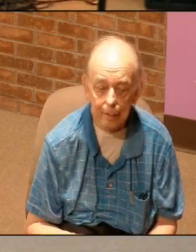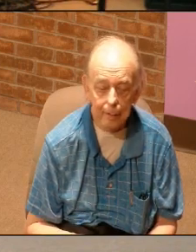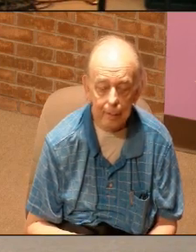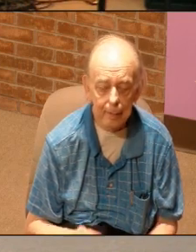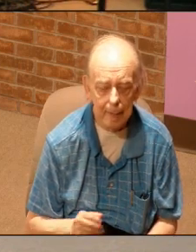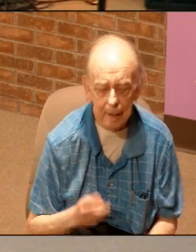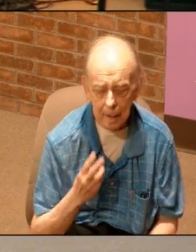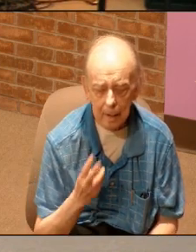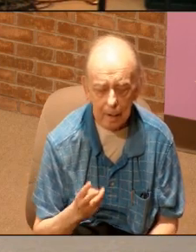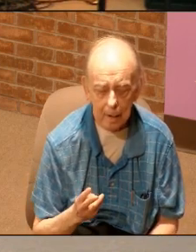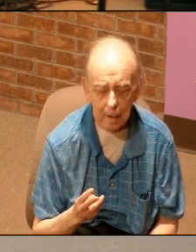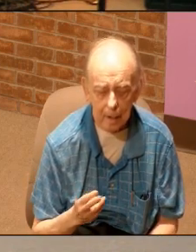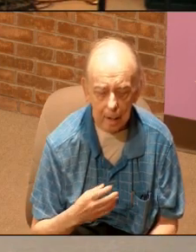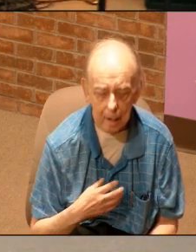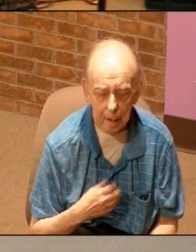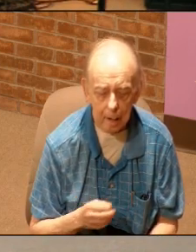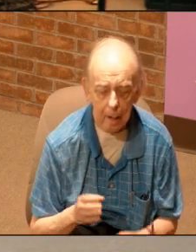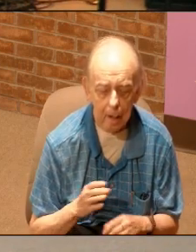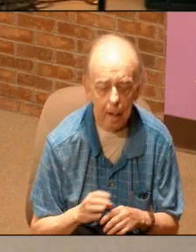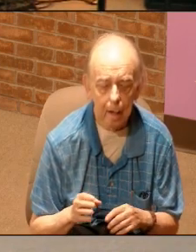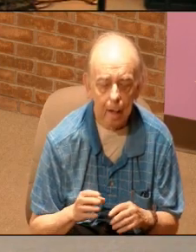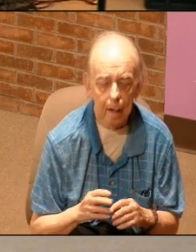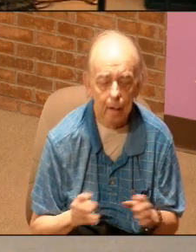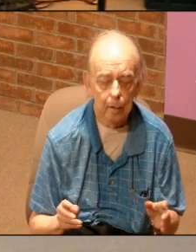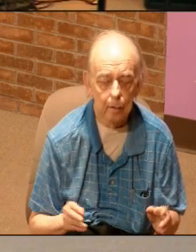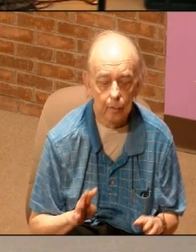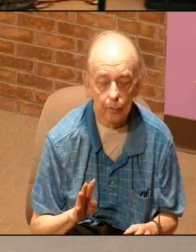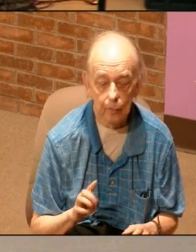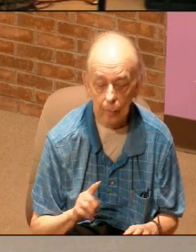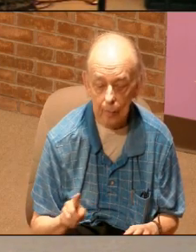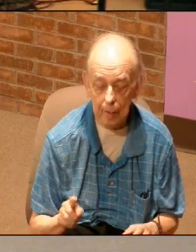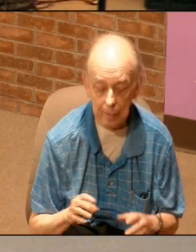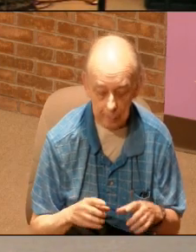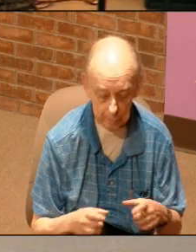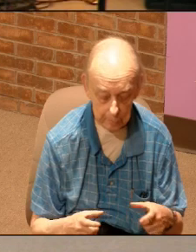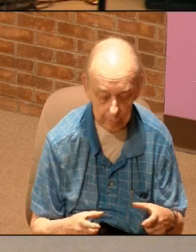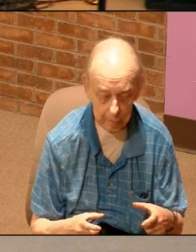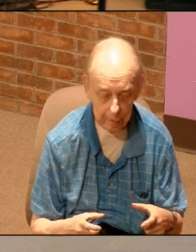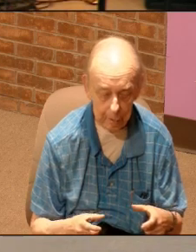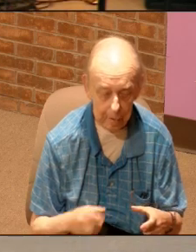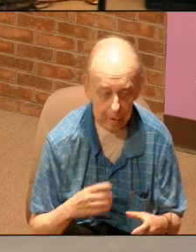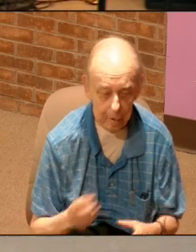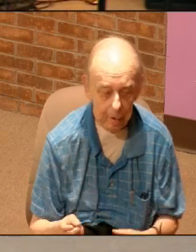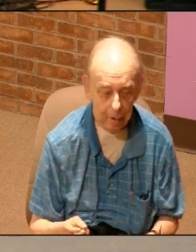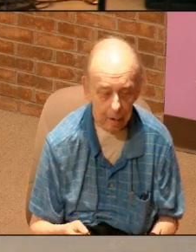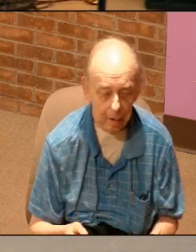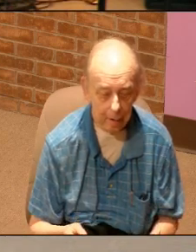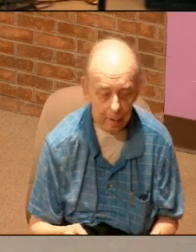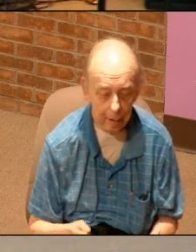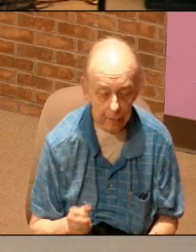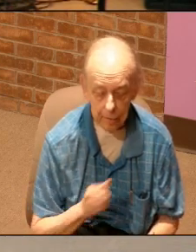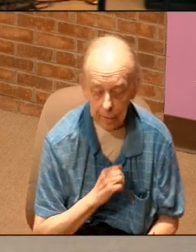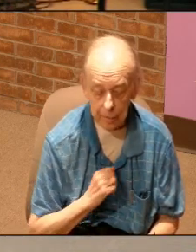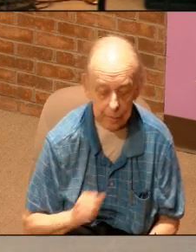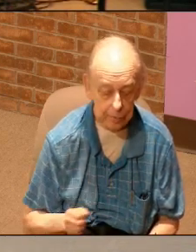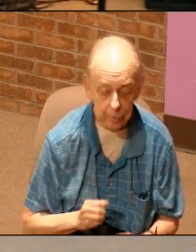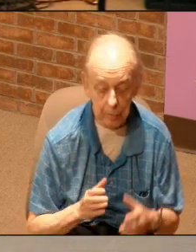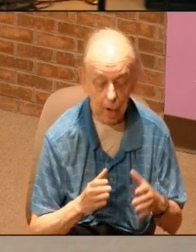Let's see. White chocolate, king size, 4 of them. Oh, they have a super king size.